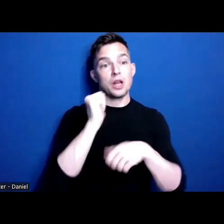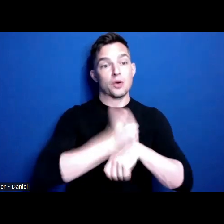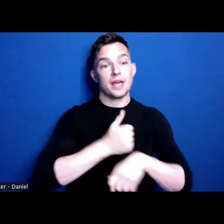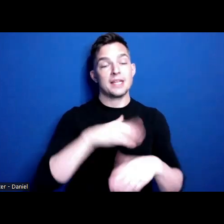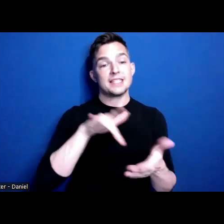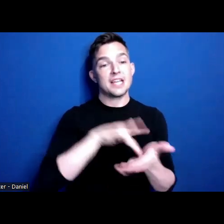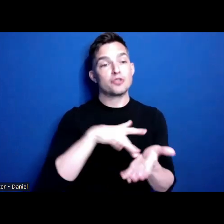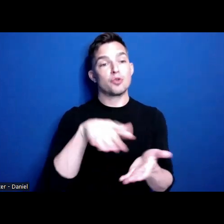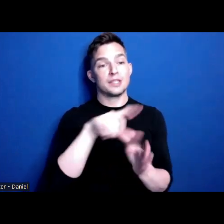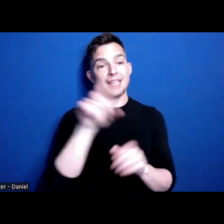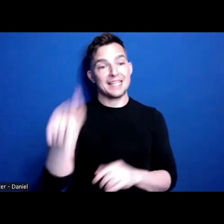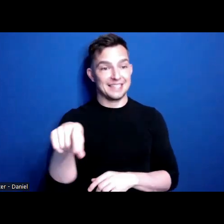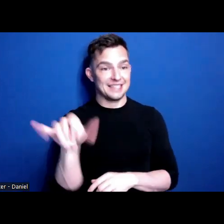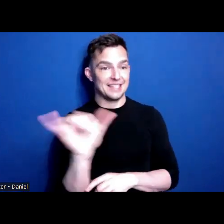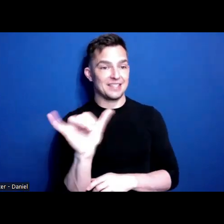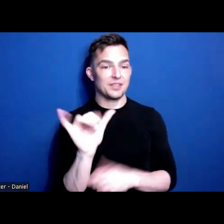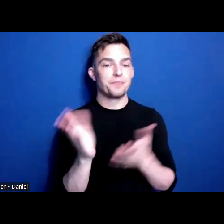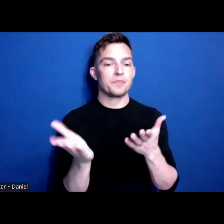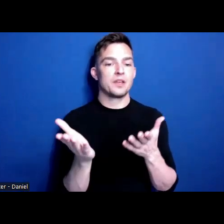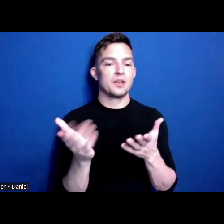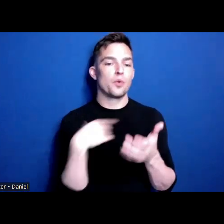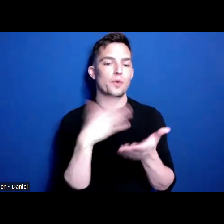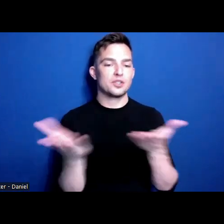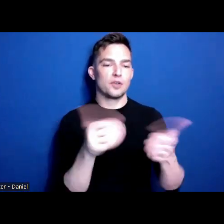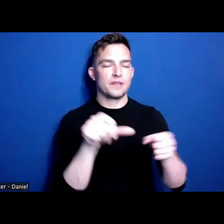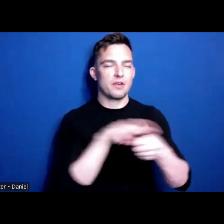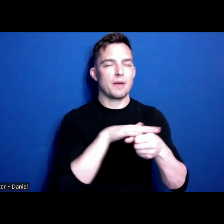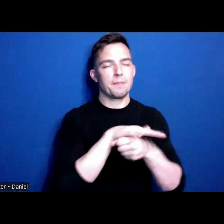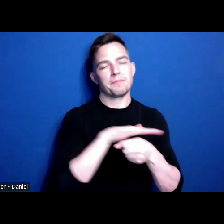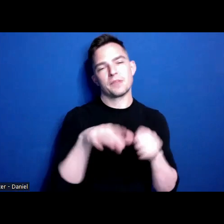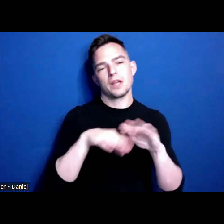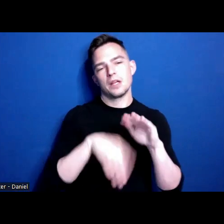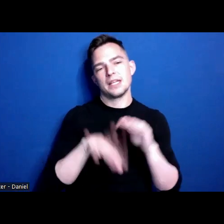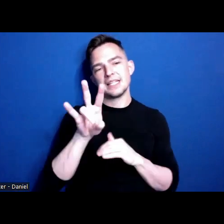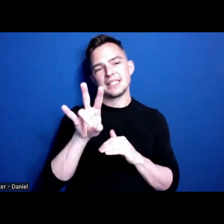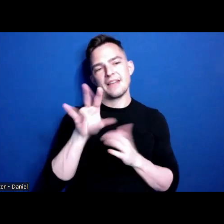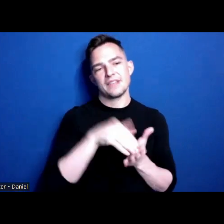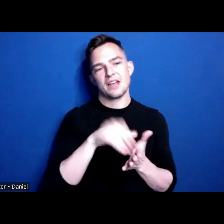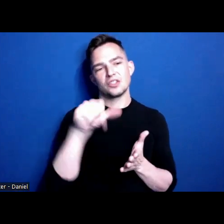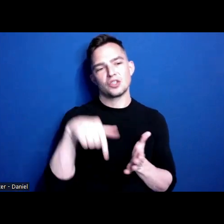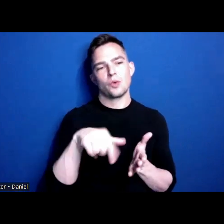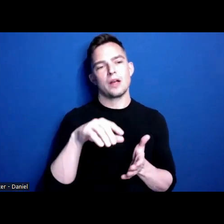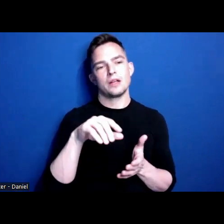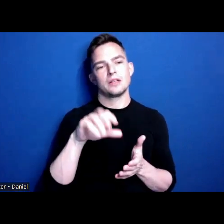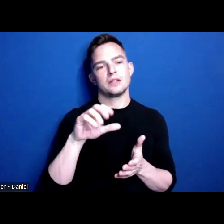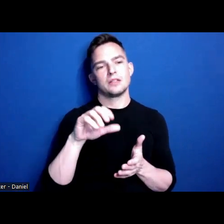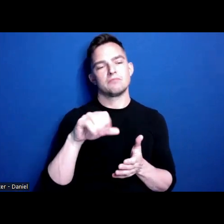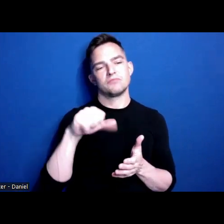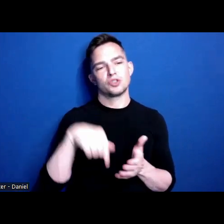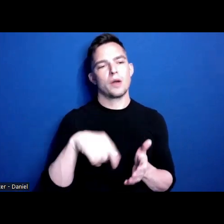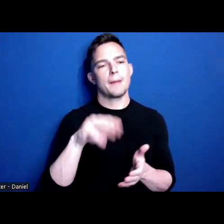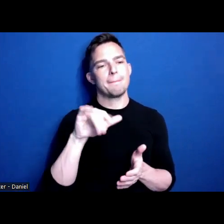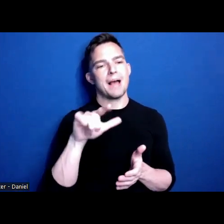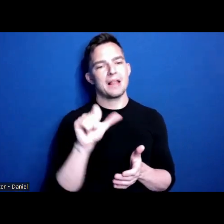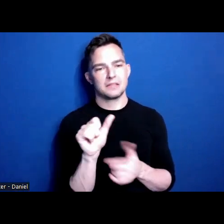Central Texas and serve an area of about just under 7,000 square miles. We are